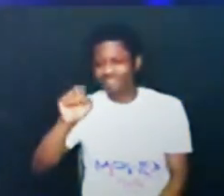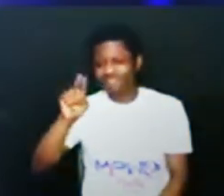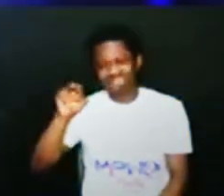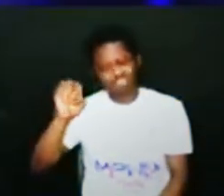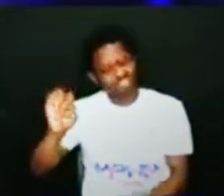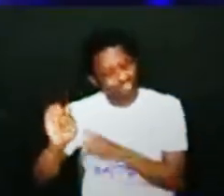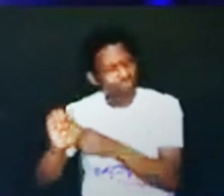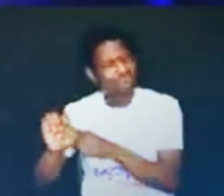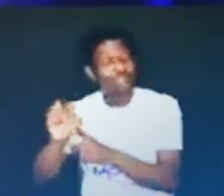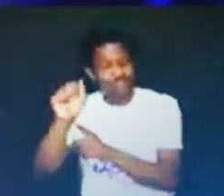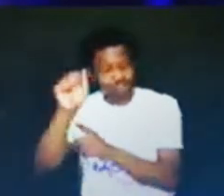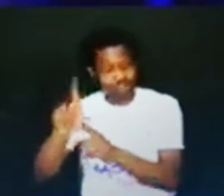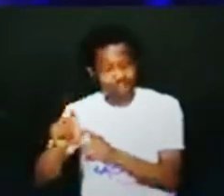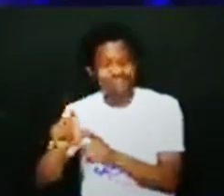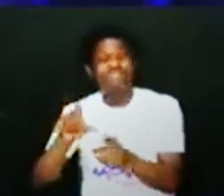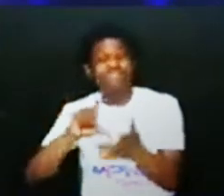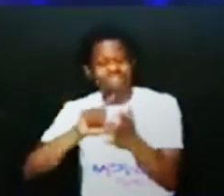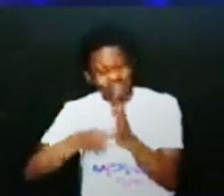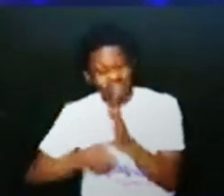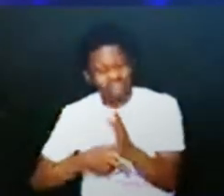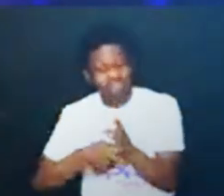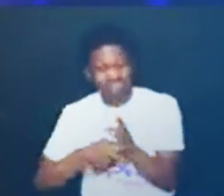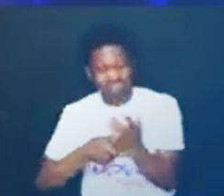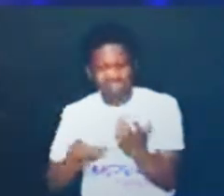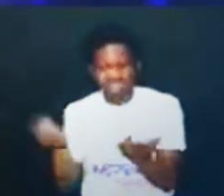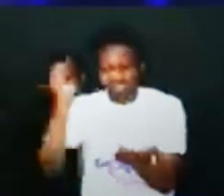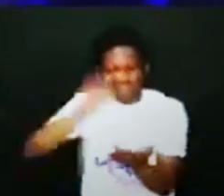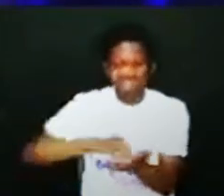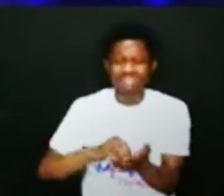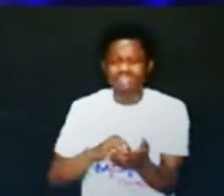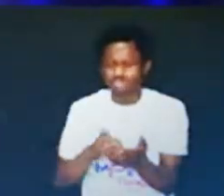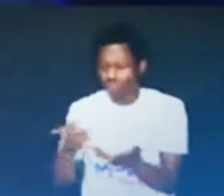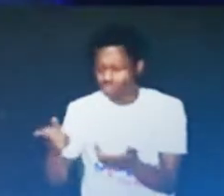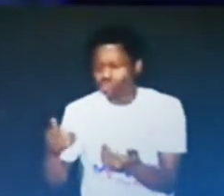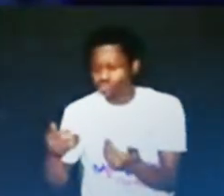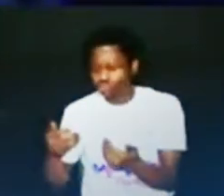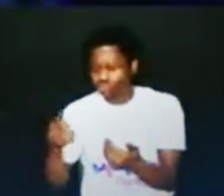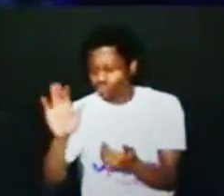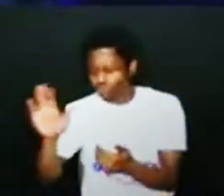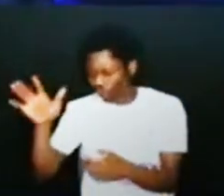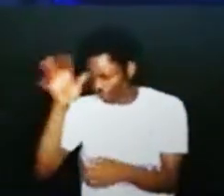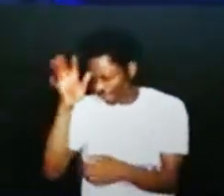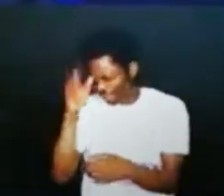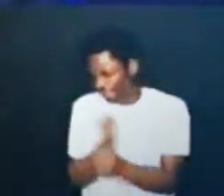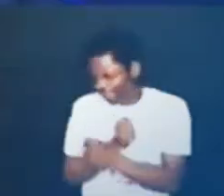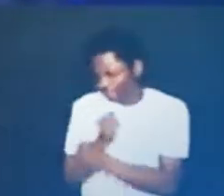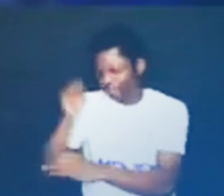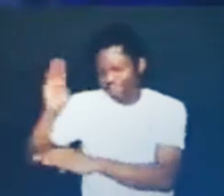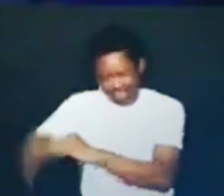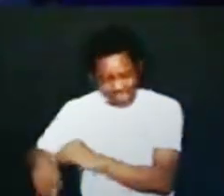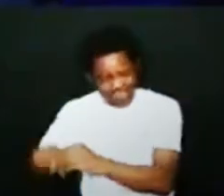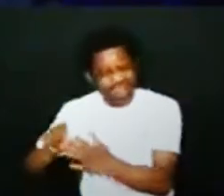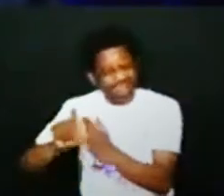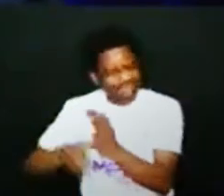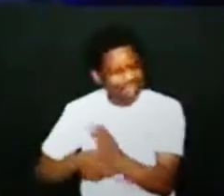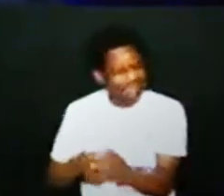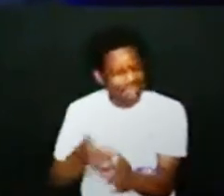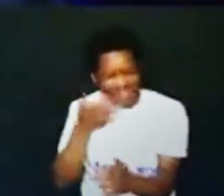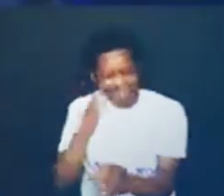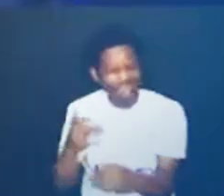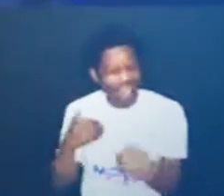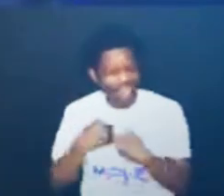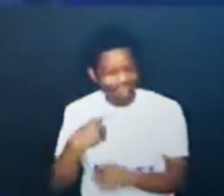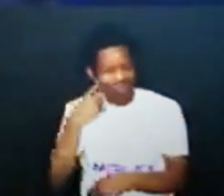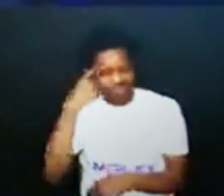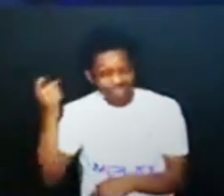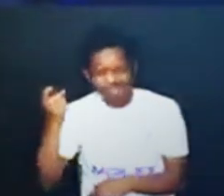and listen to my dream. They will abort it. Okay, said yeah, Joseph Okasa Enwa na Akudanu Odie. His